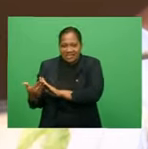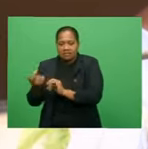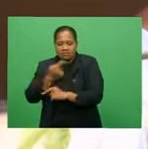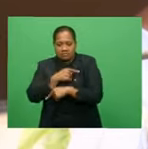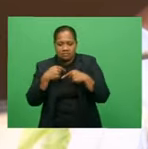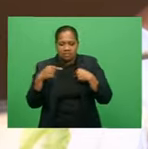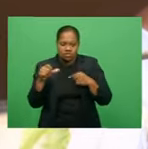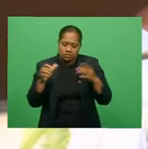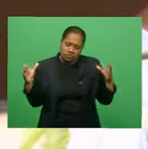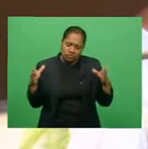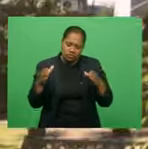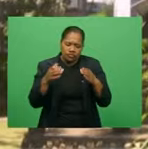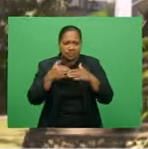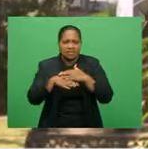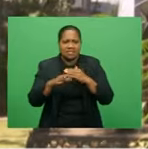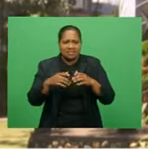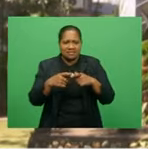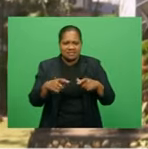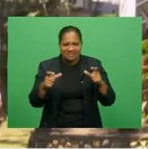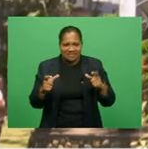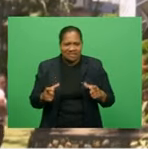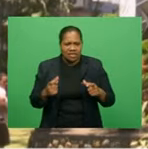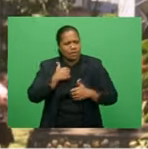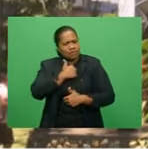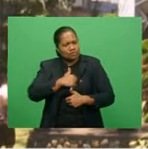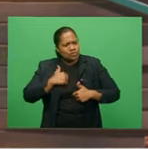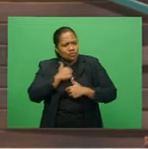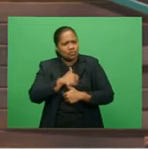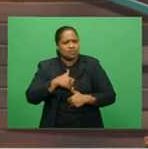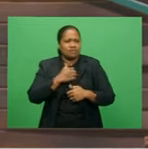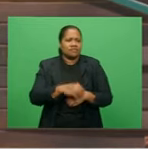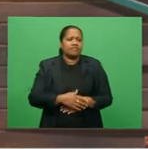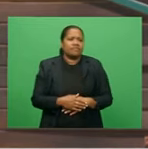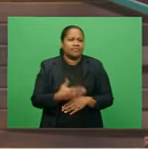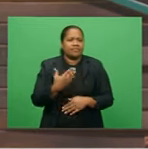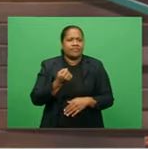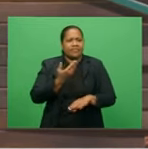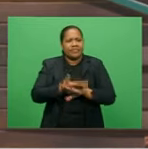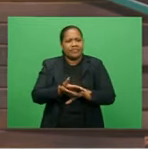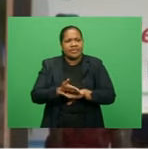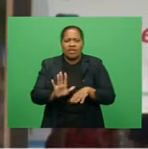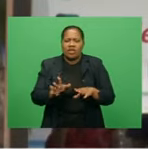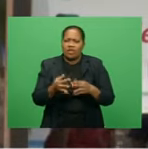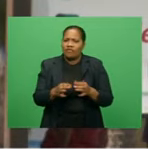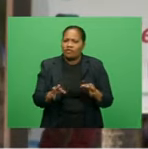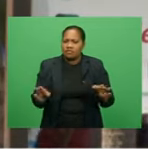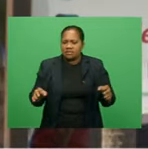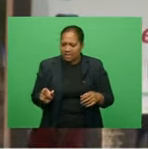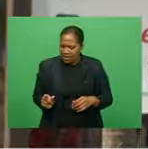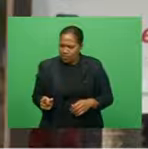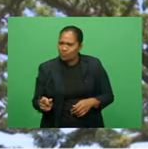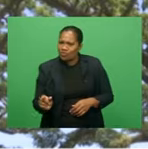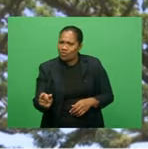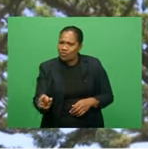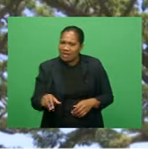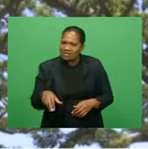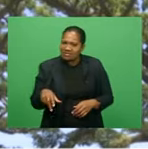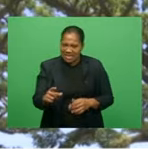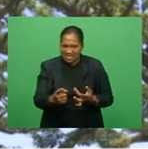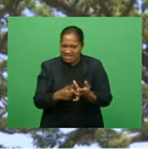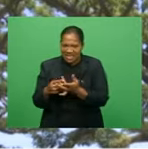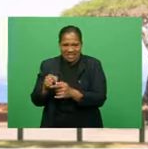in our capital and enjoy it. There will be a new podium and amphitheatre, new furniture, walkways and the usual amenities, but